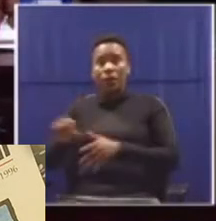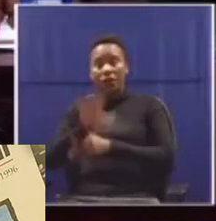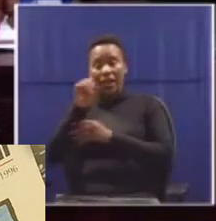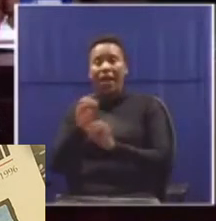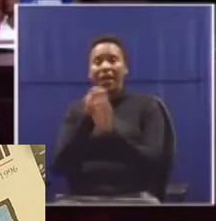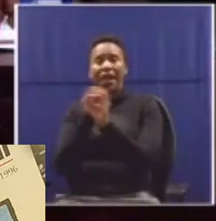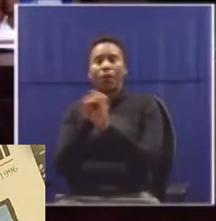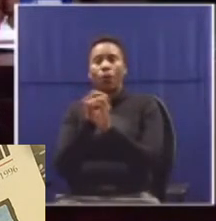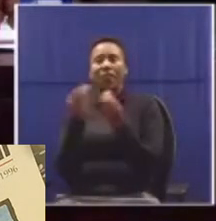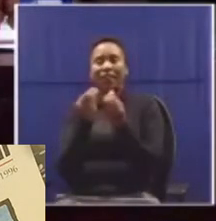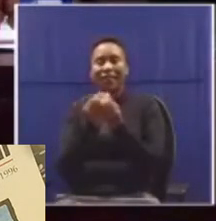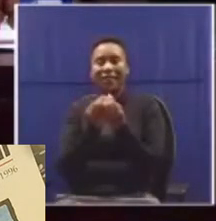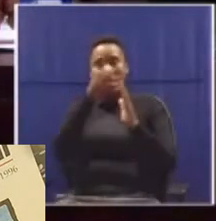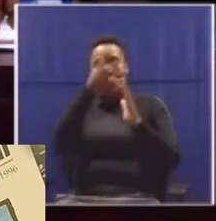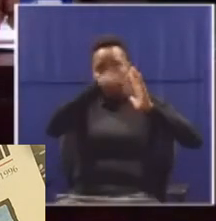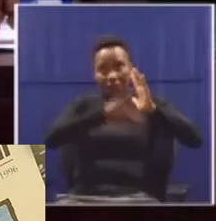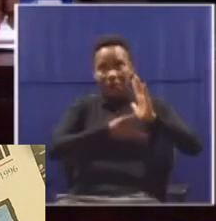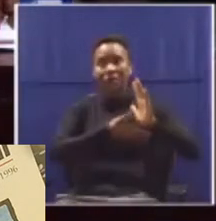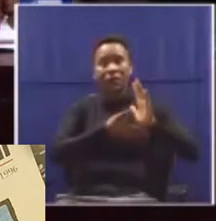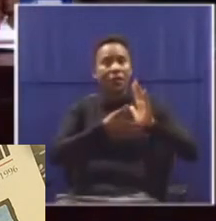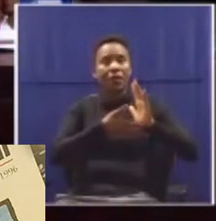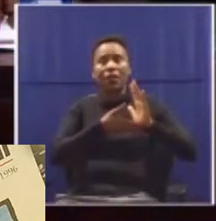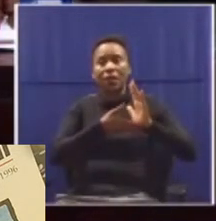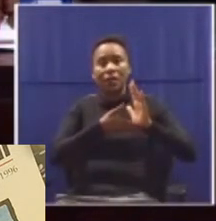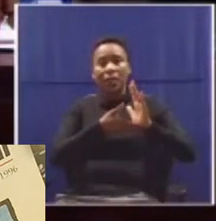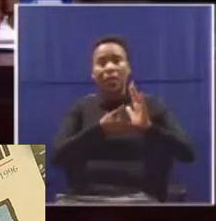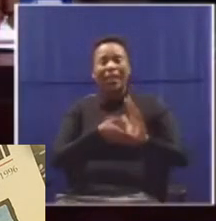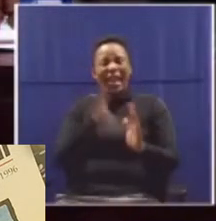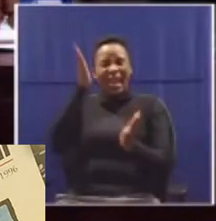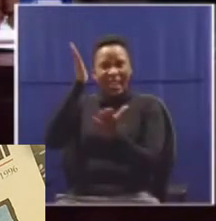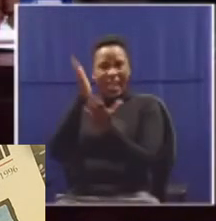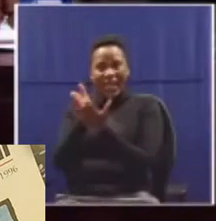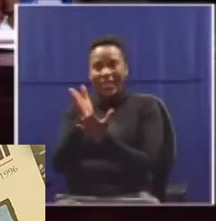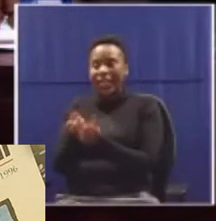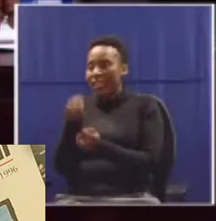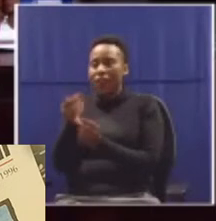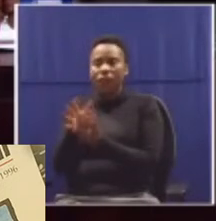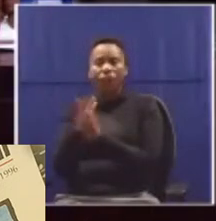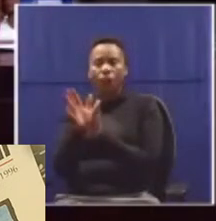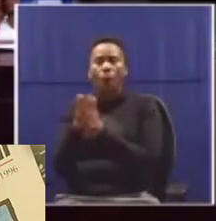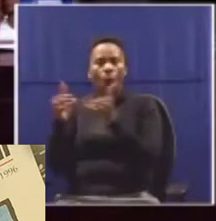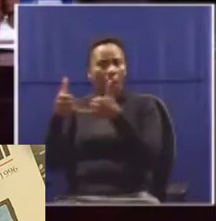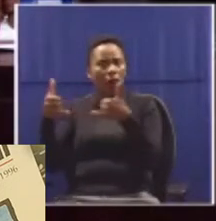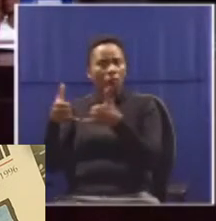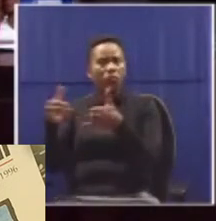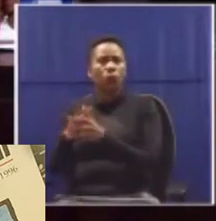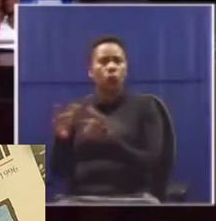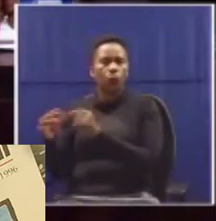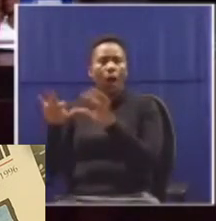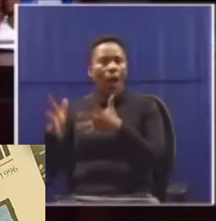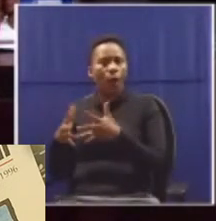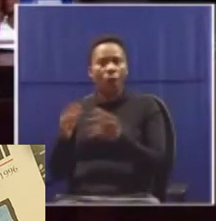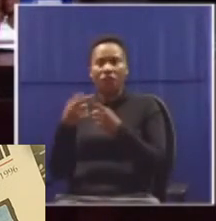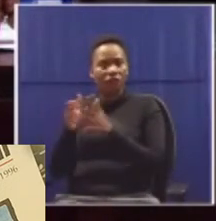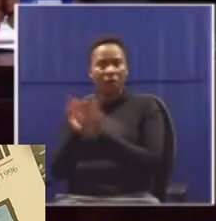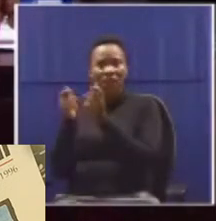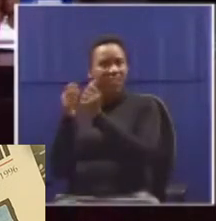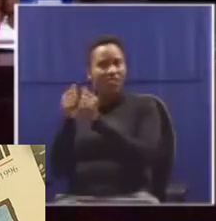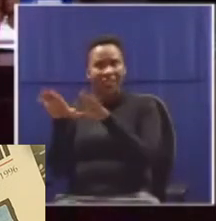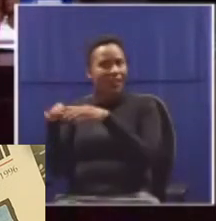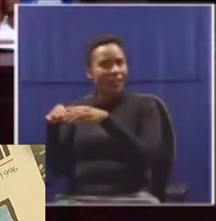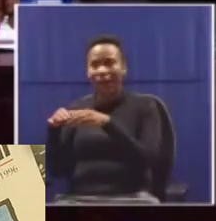items in the action plan we have been given related directly to preventative measures in respect of the financial sector